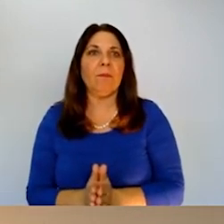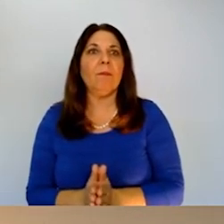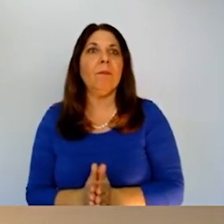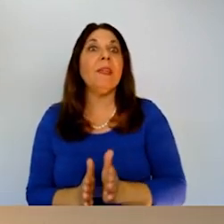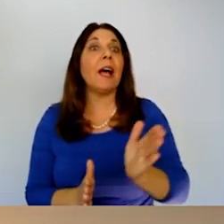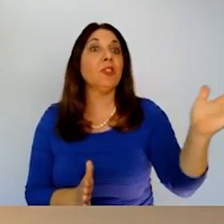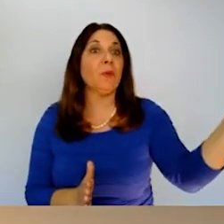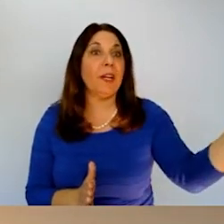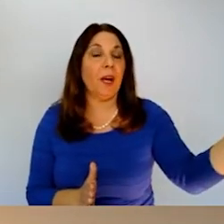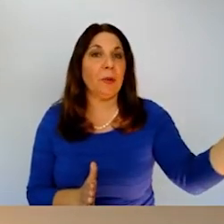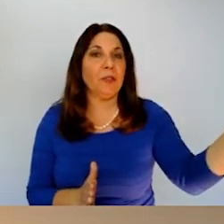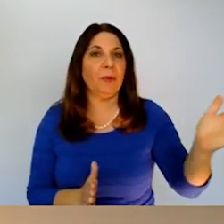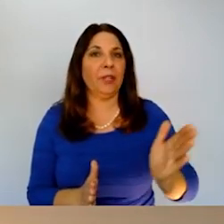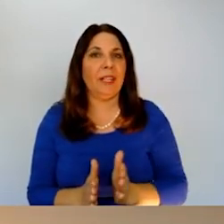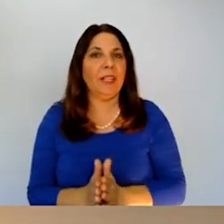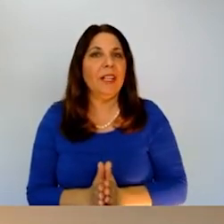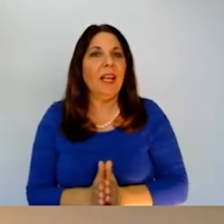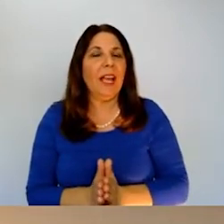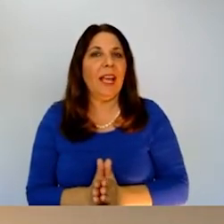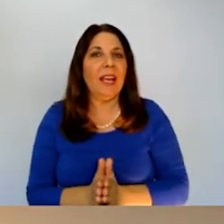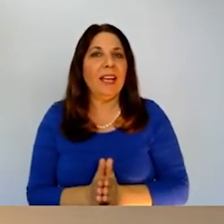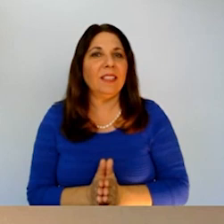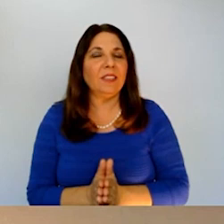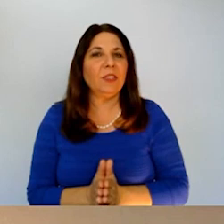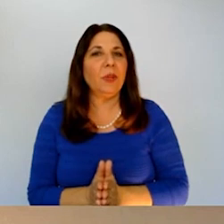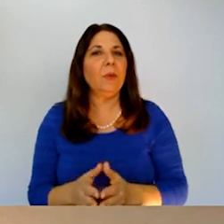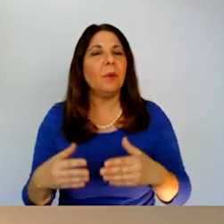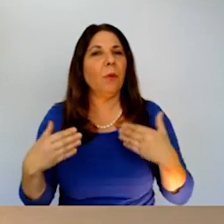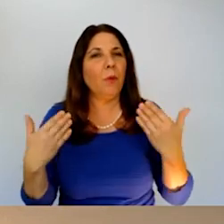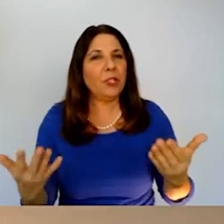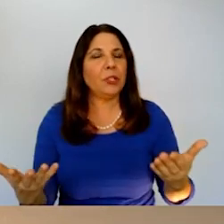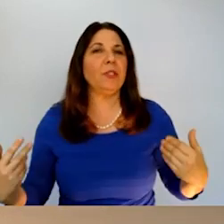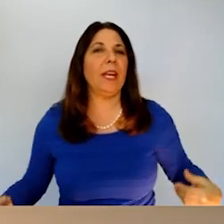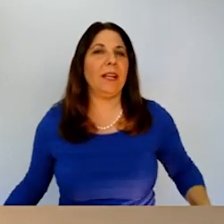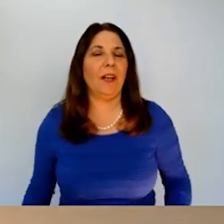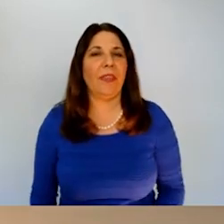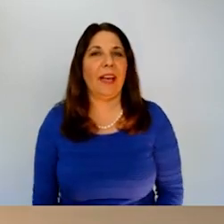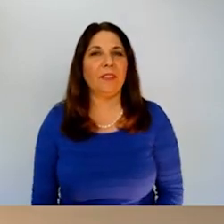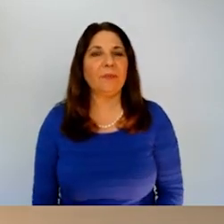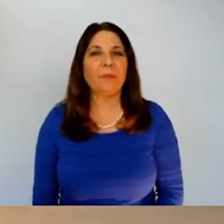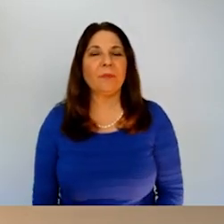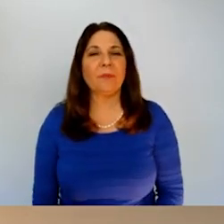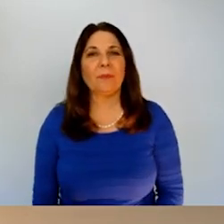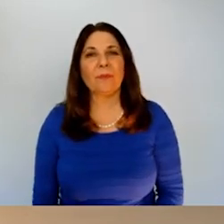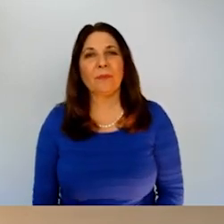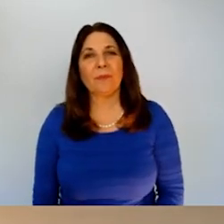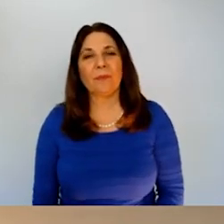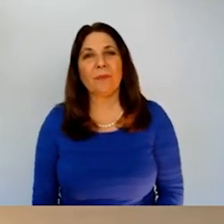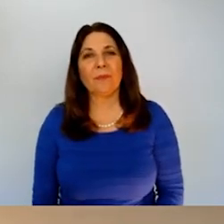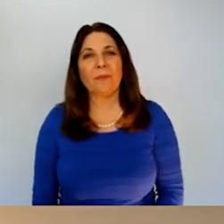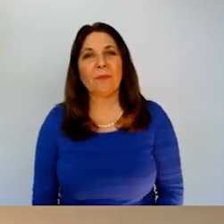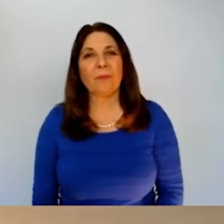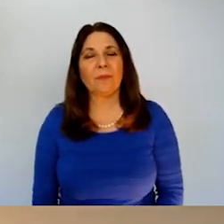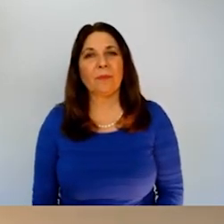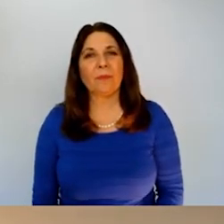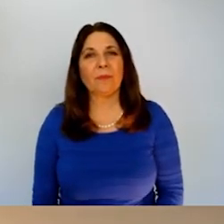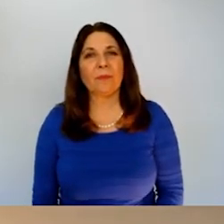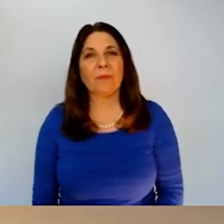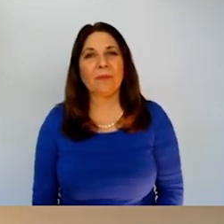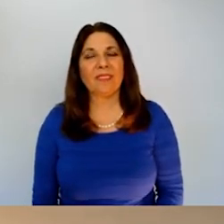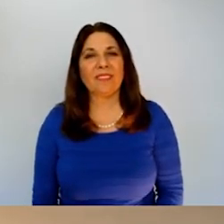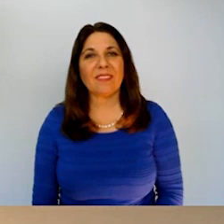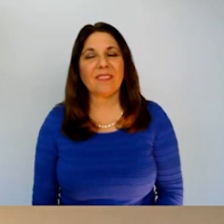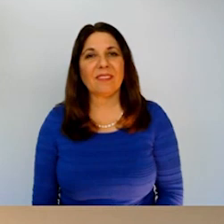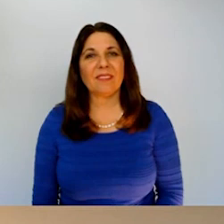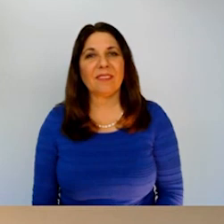going, now's a great opportunity. And so what's your take on that? I mean, entrepreneurship has just